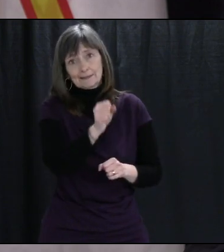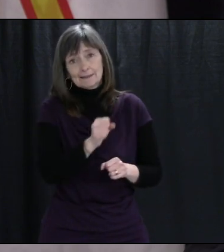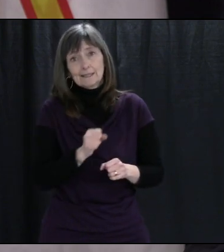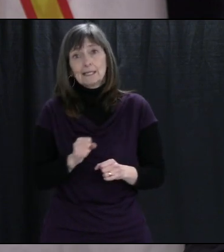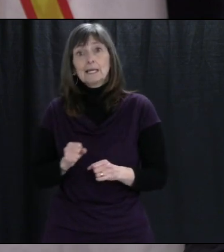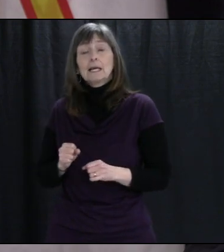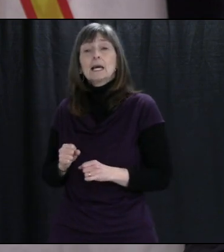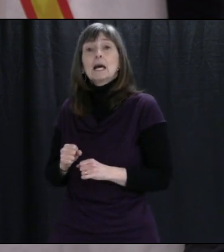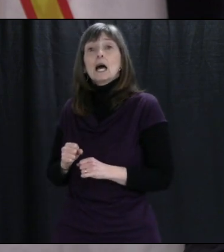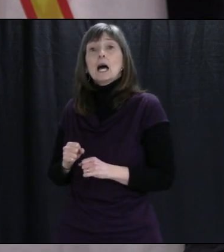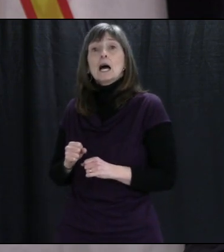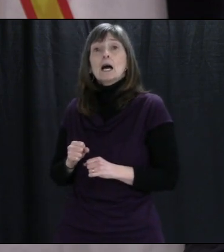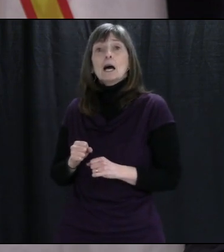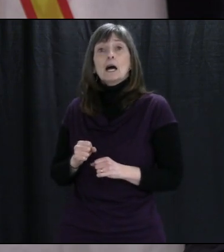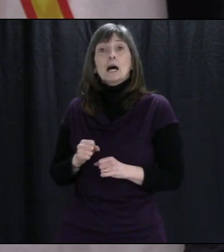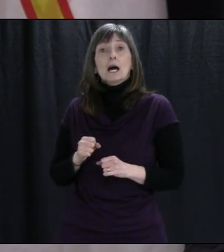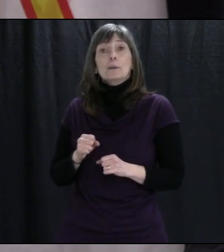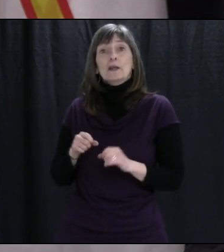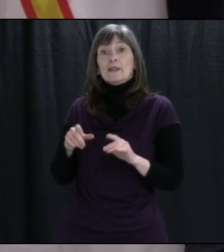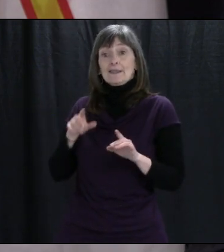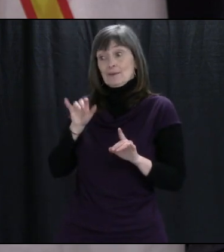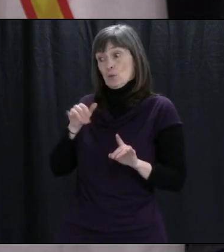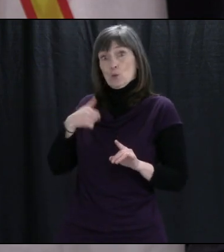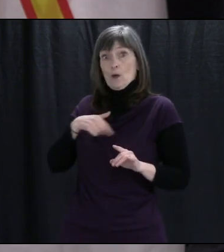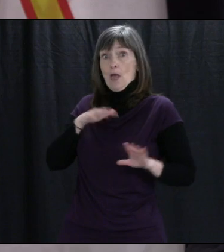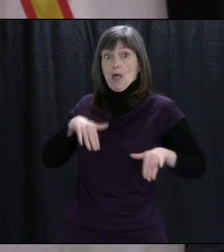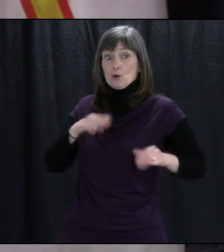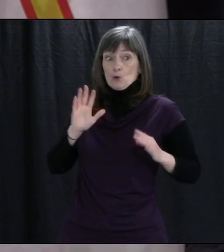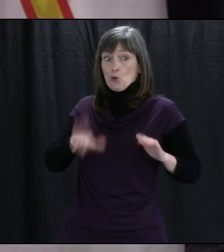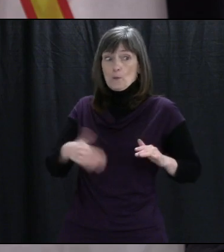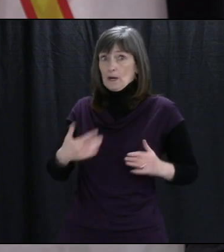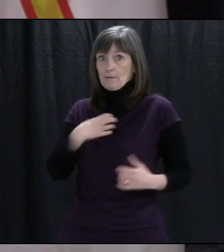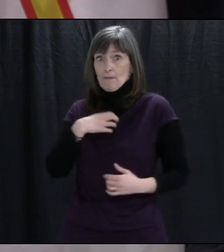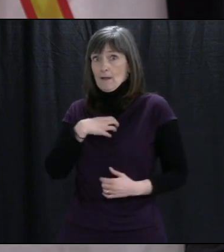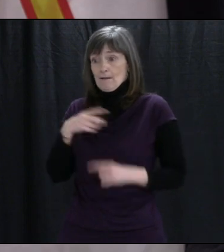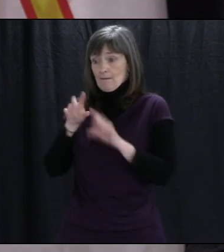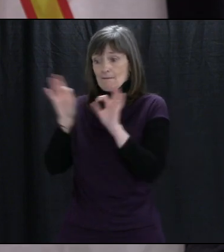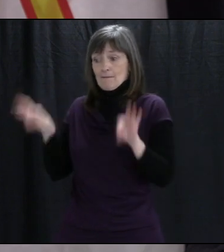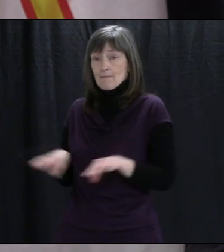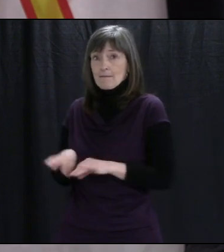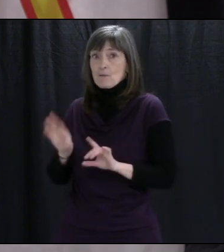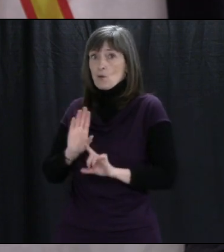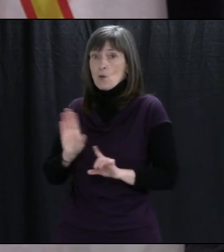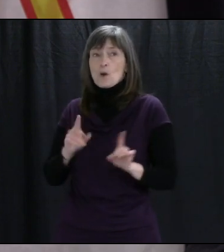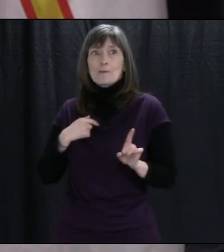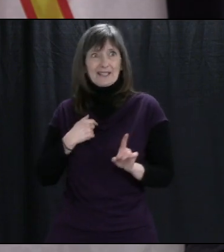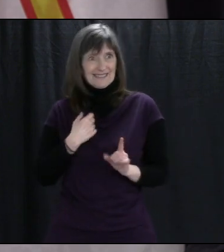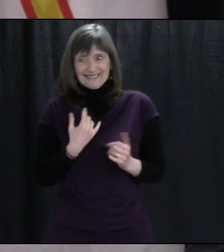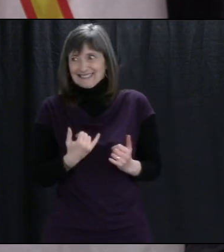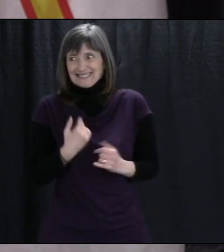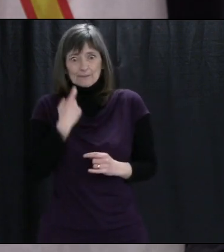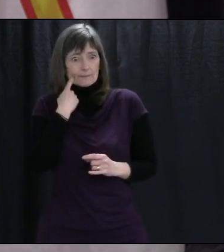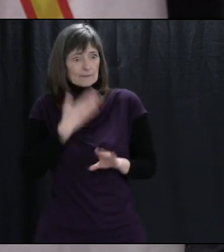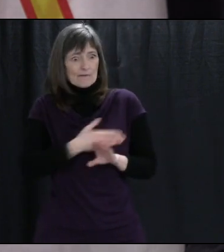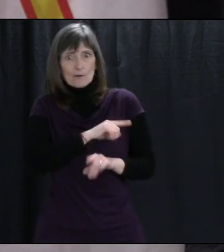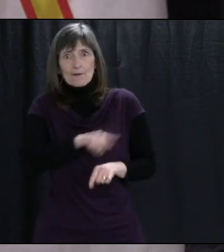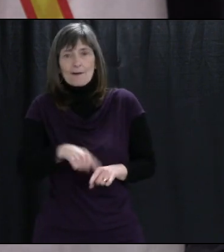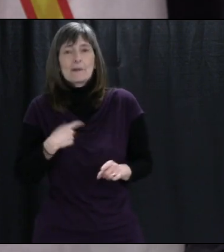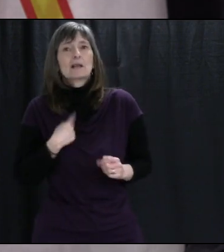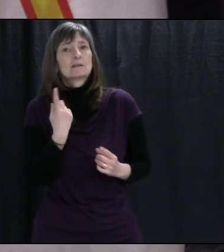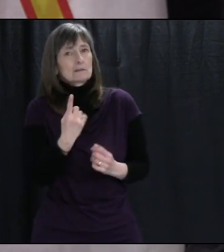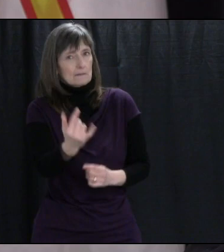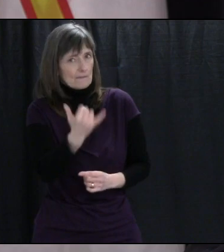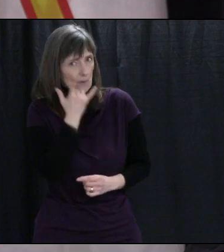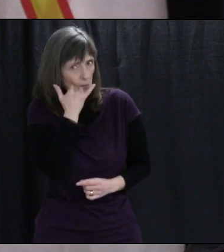a public report form that would have come in on this instance. I did receive a call prior to coming down here, and we're following up on